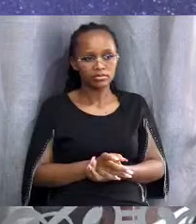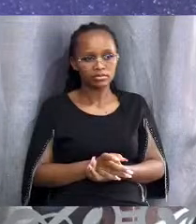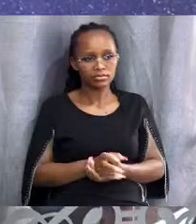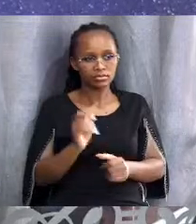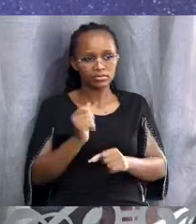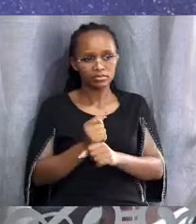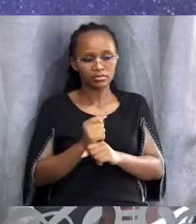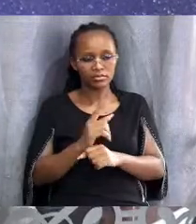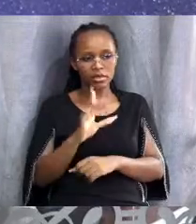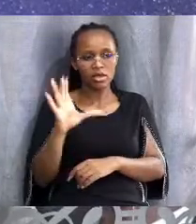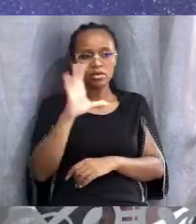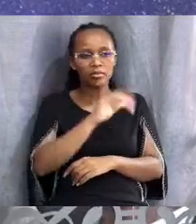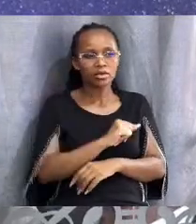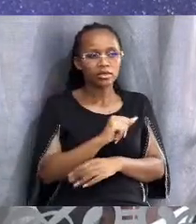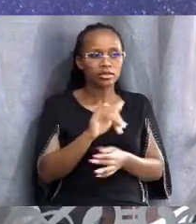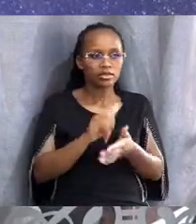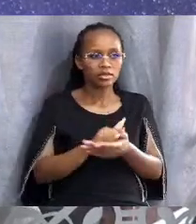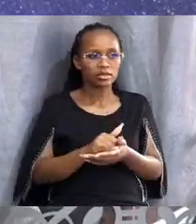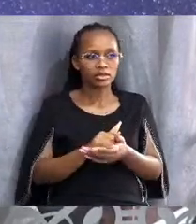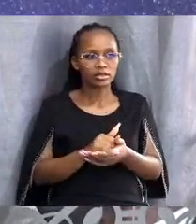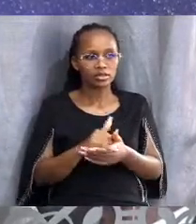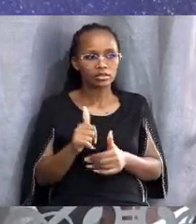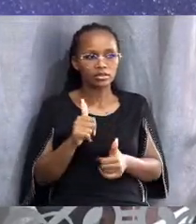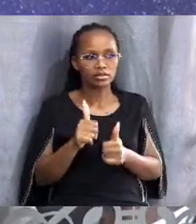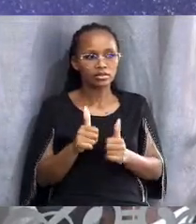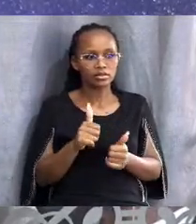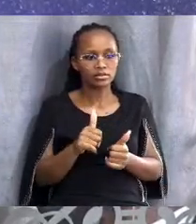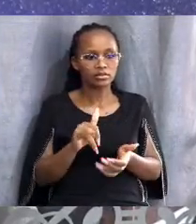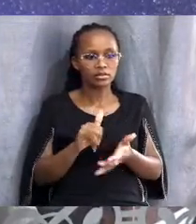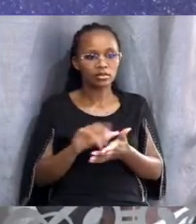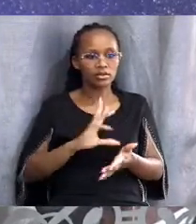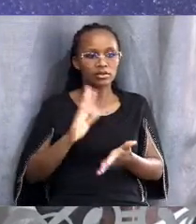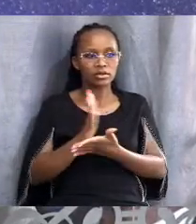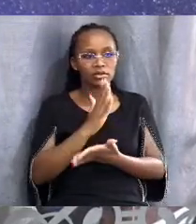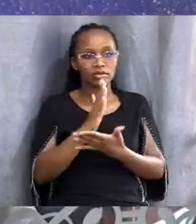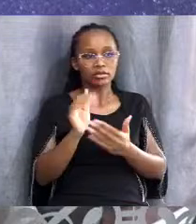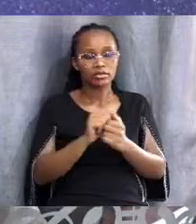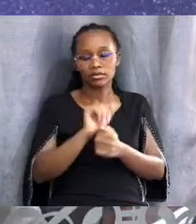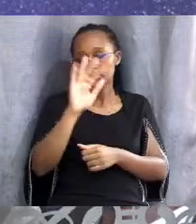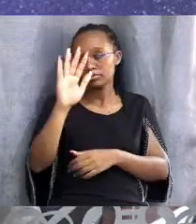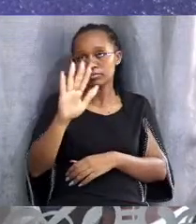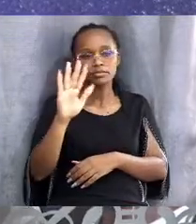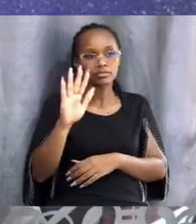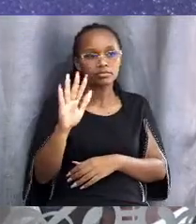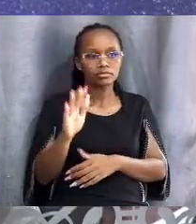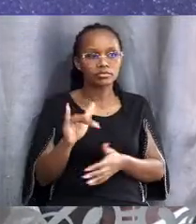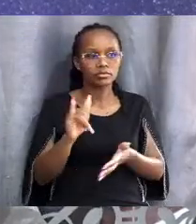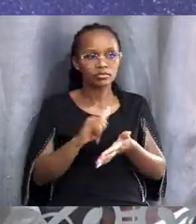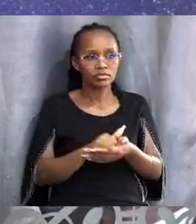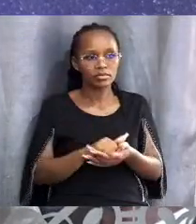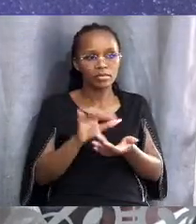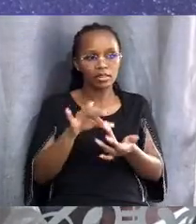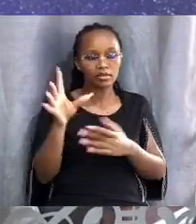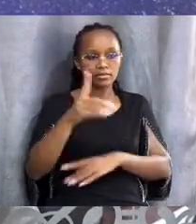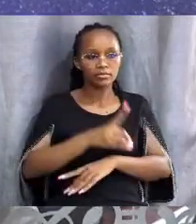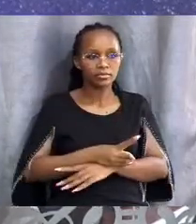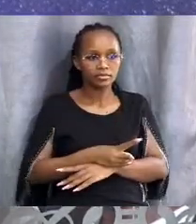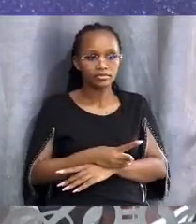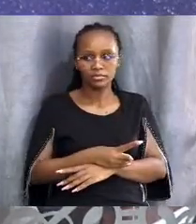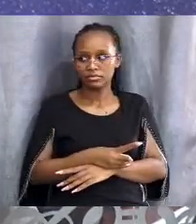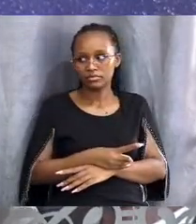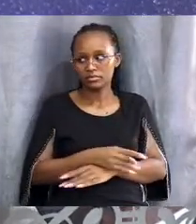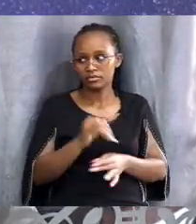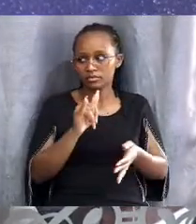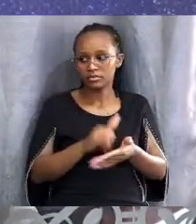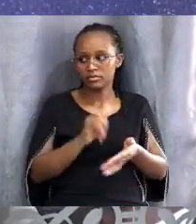surely miss, but his spirit that we shared with you on that one special day,